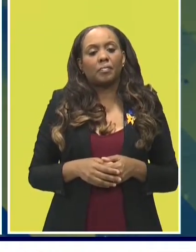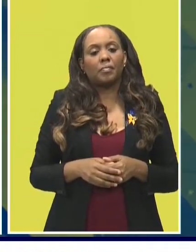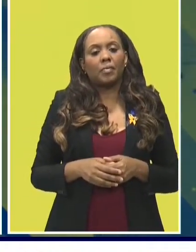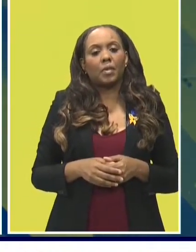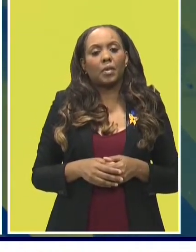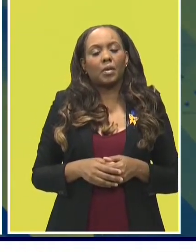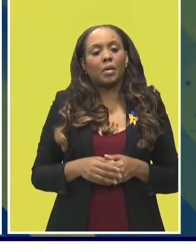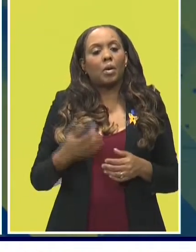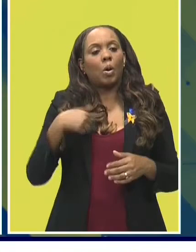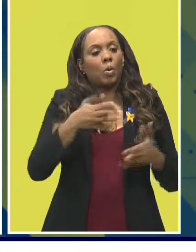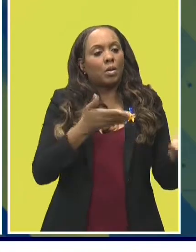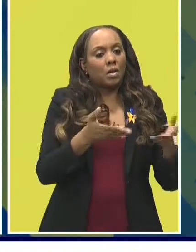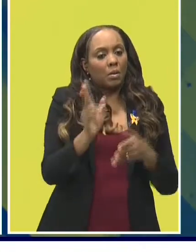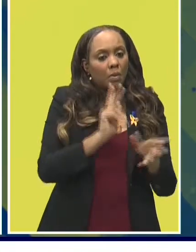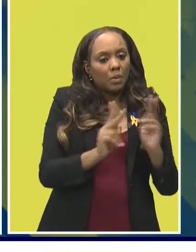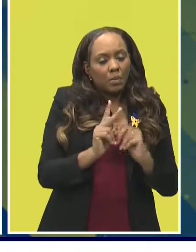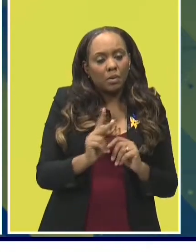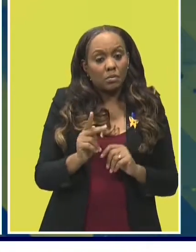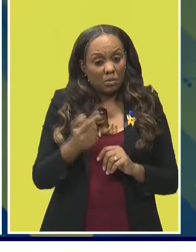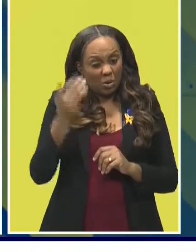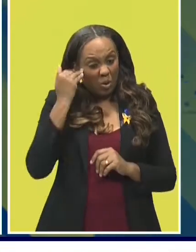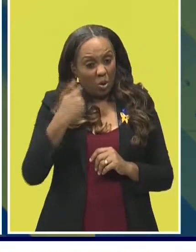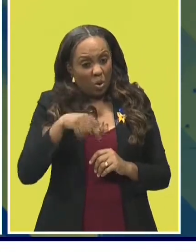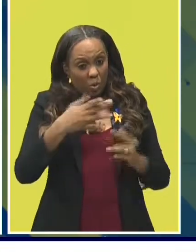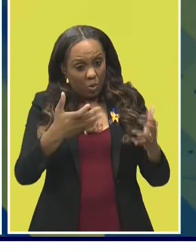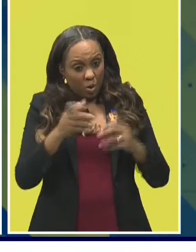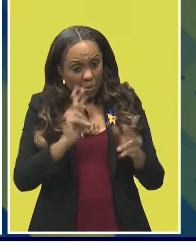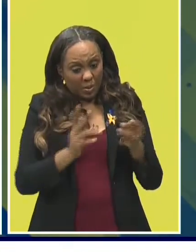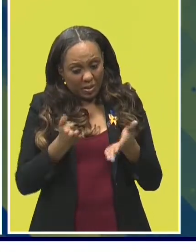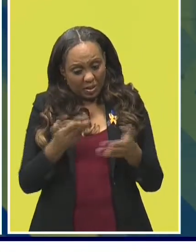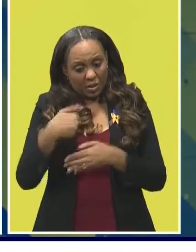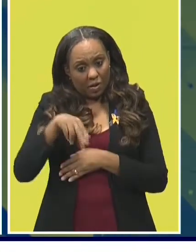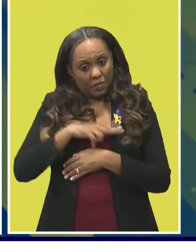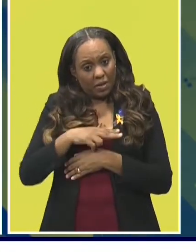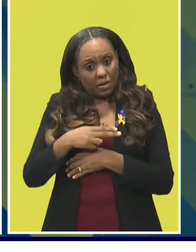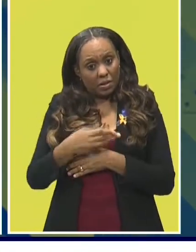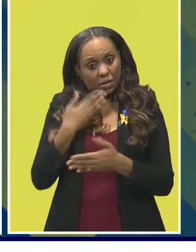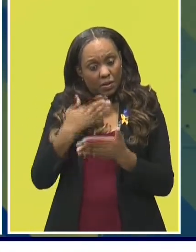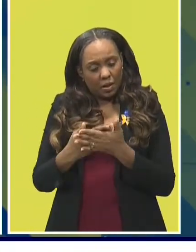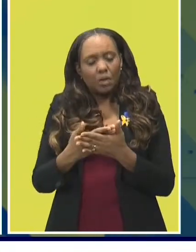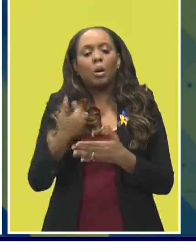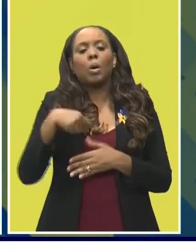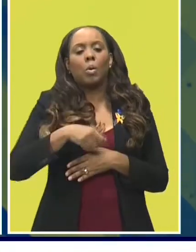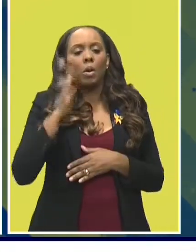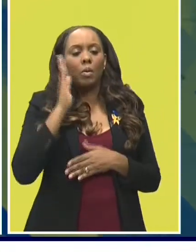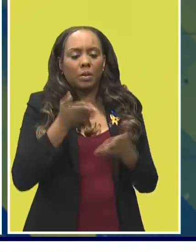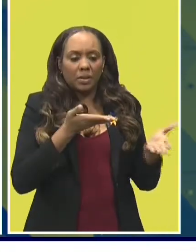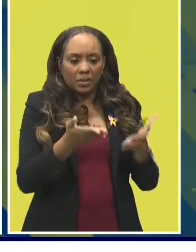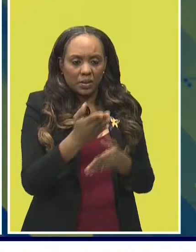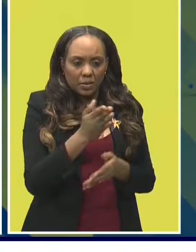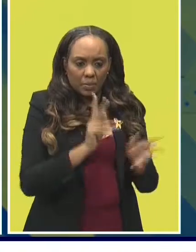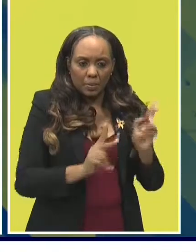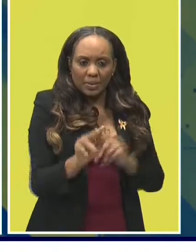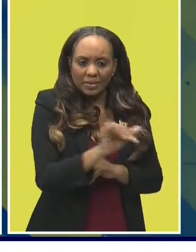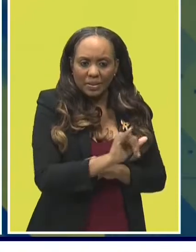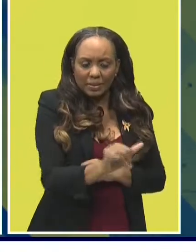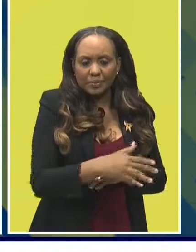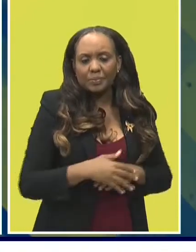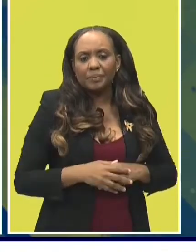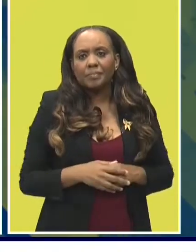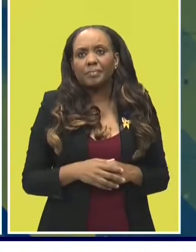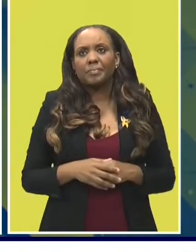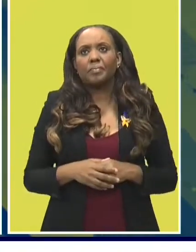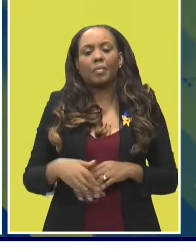wish to be treated. And excellence shall always be our hallmark. Pro Vice Chancellor